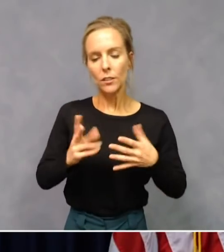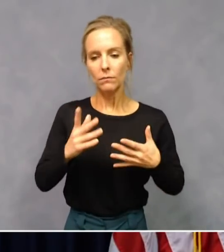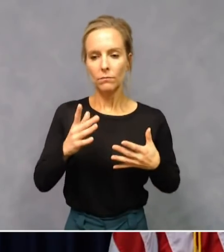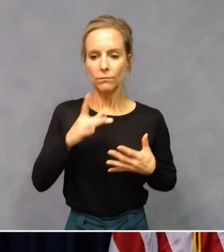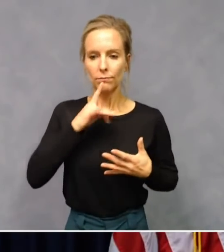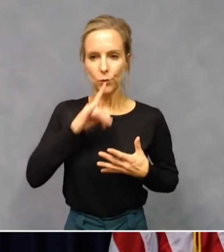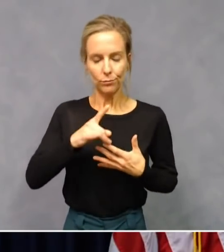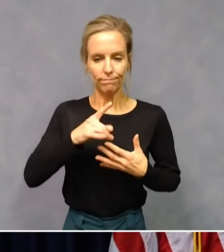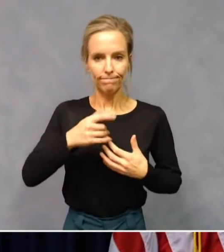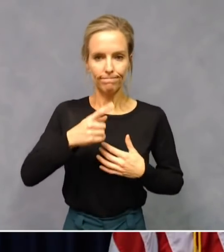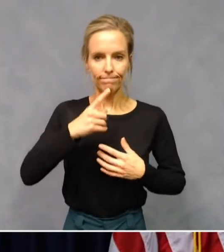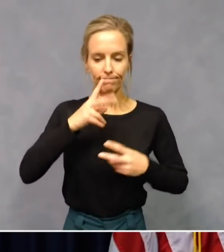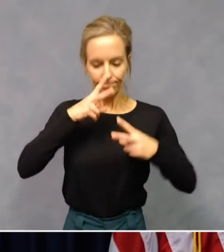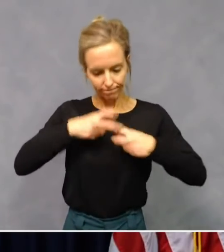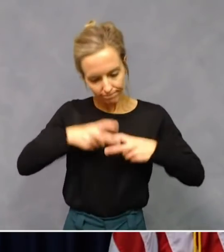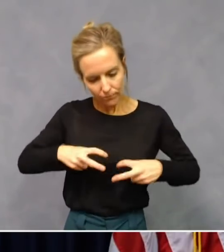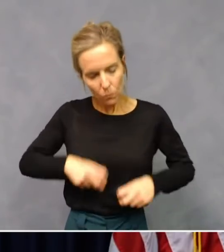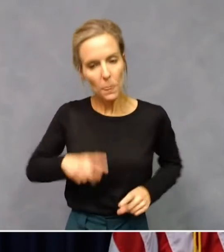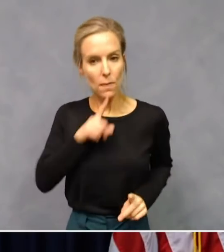be